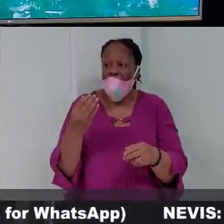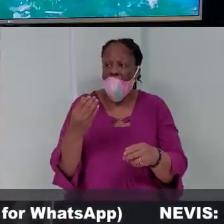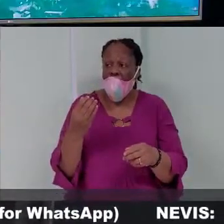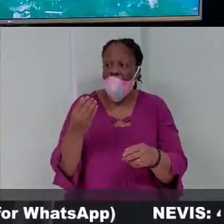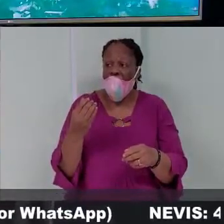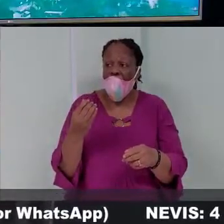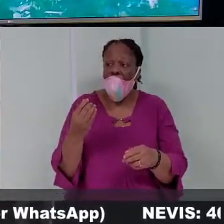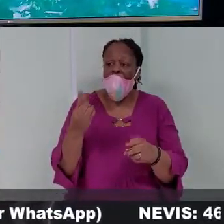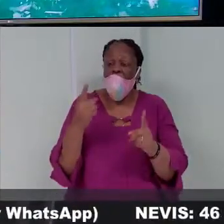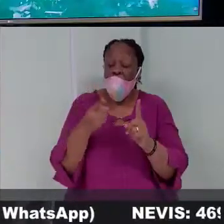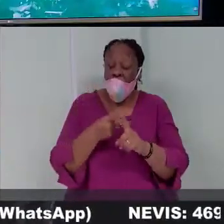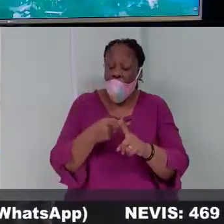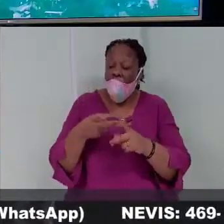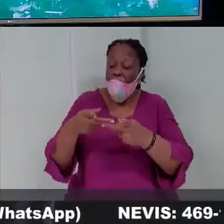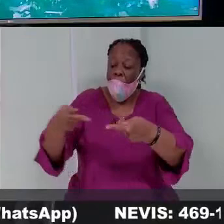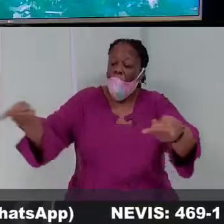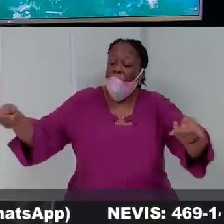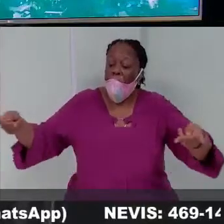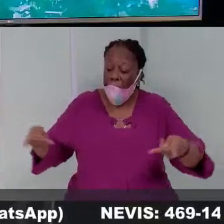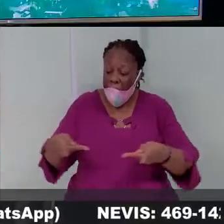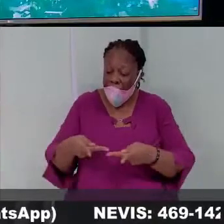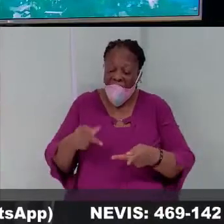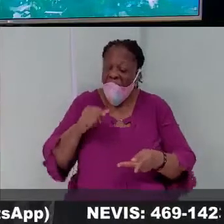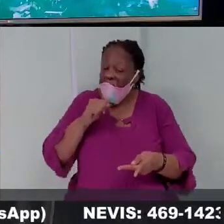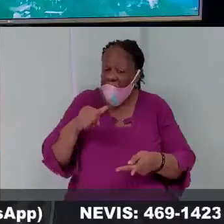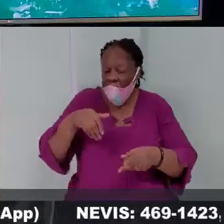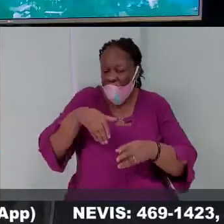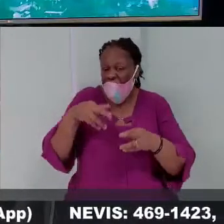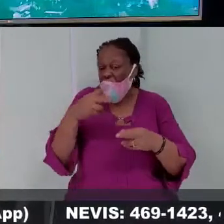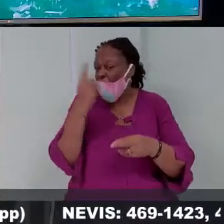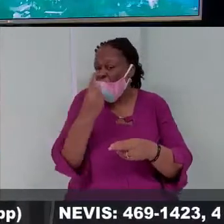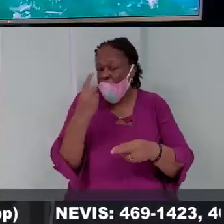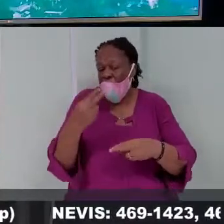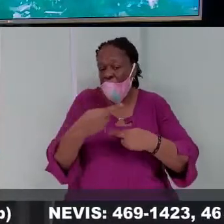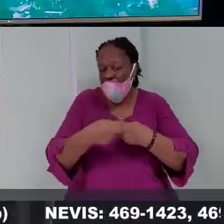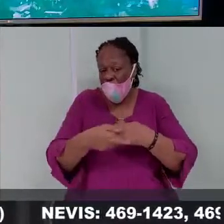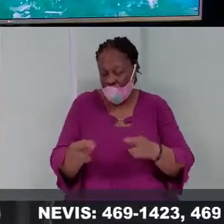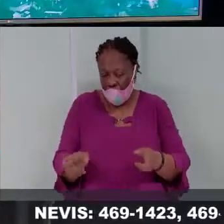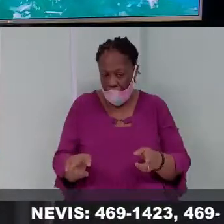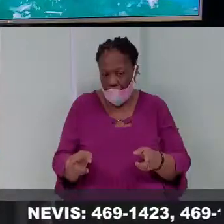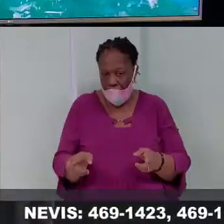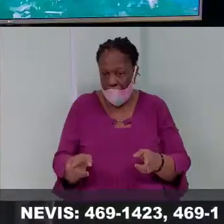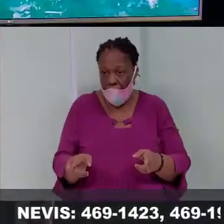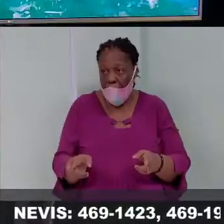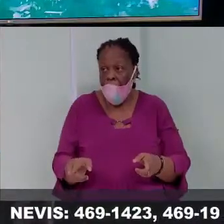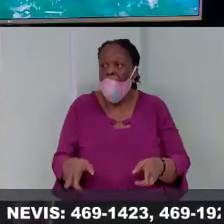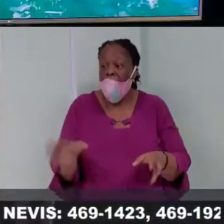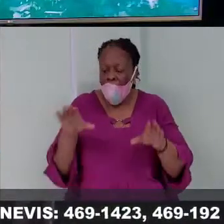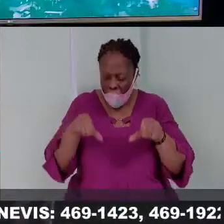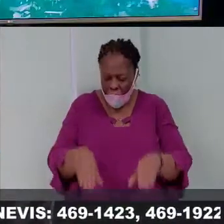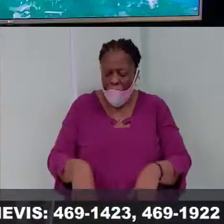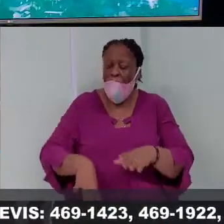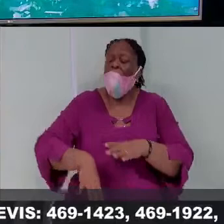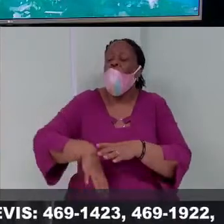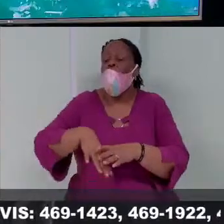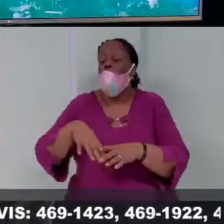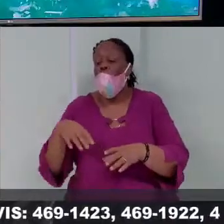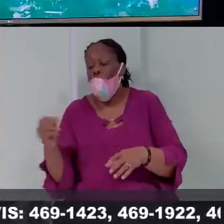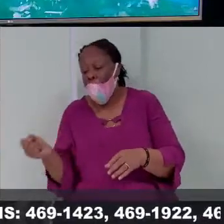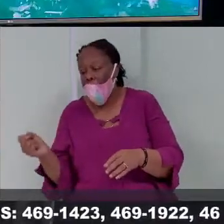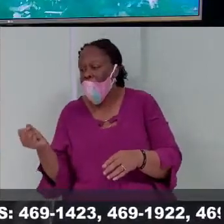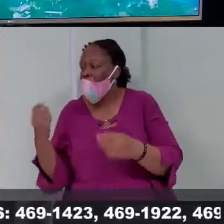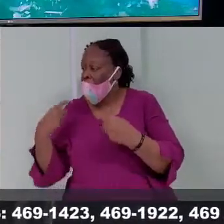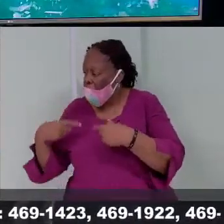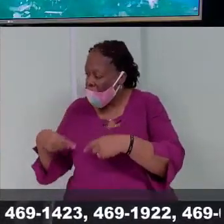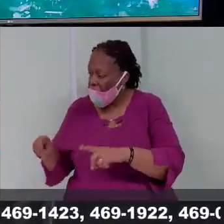confined to the property, the hotel property, for 14 days. However, you can come out to your room and